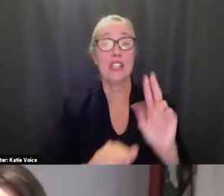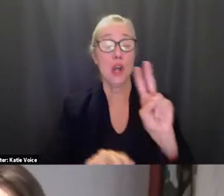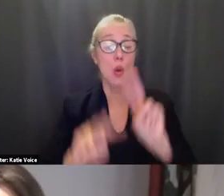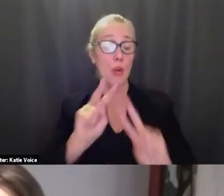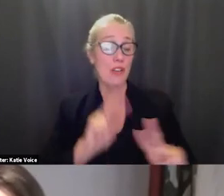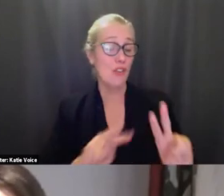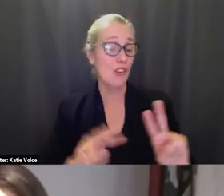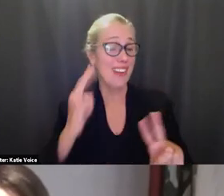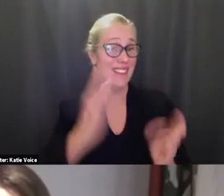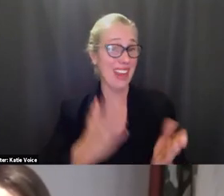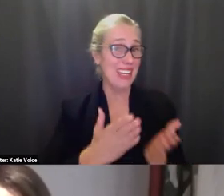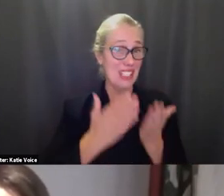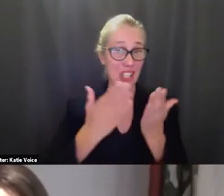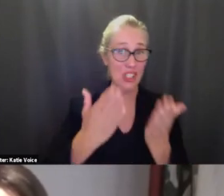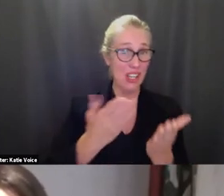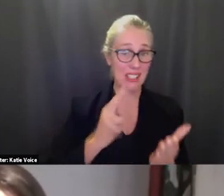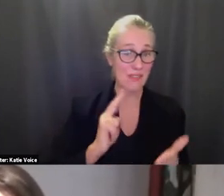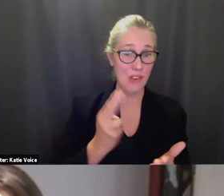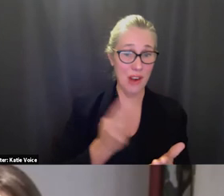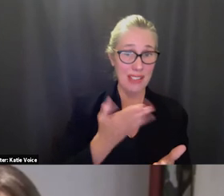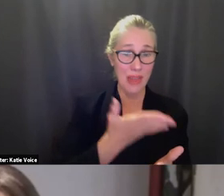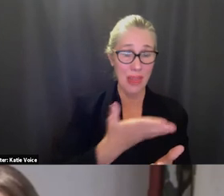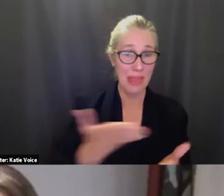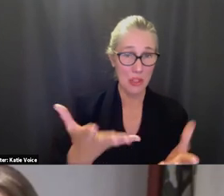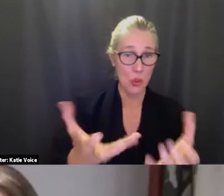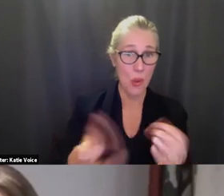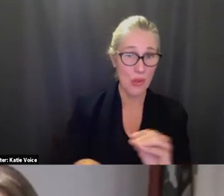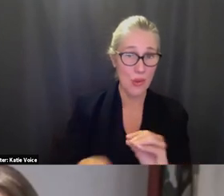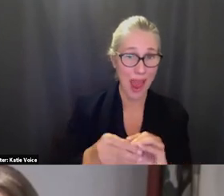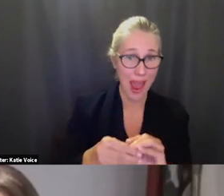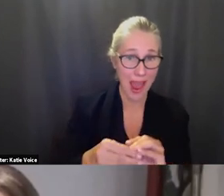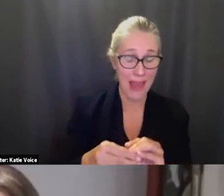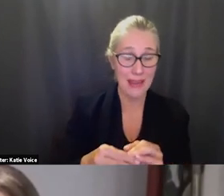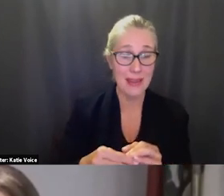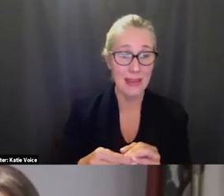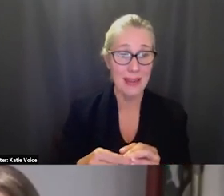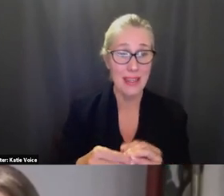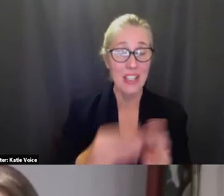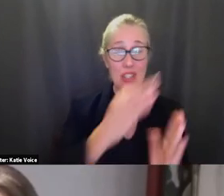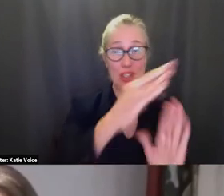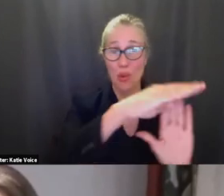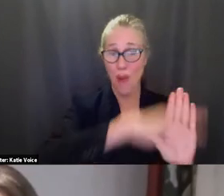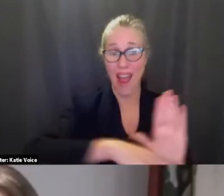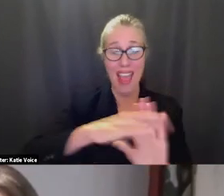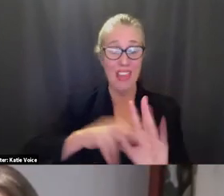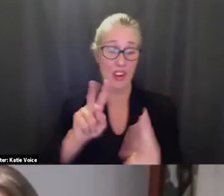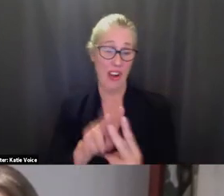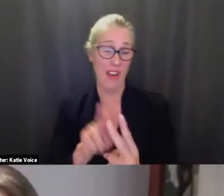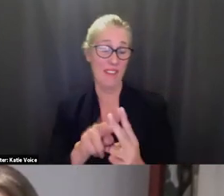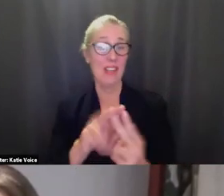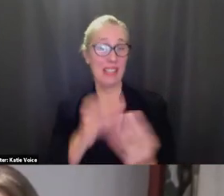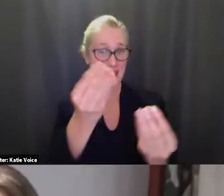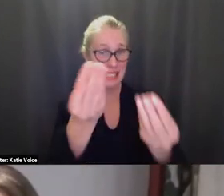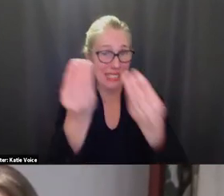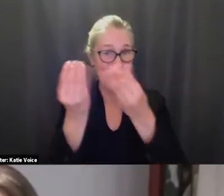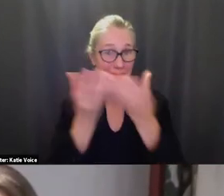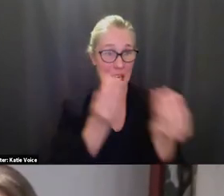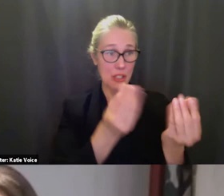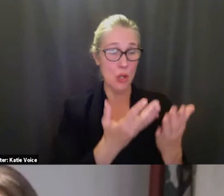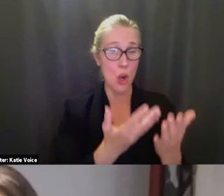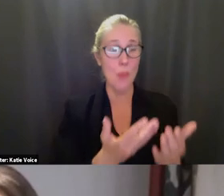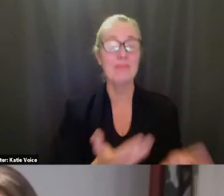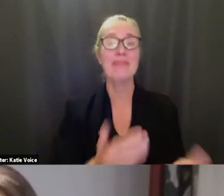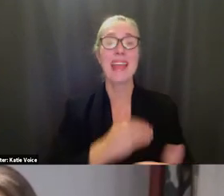have any suggestions for us or things that you'd like to be added to either of those lists please let us know our next